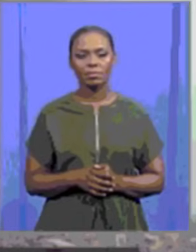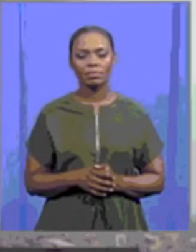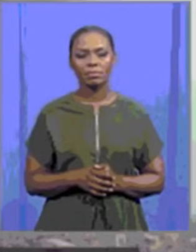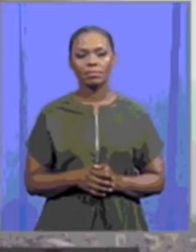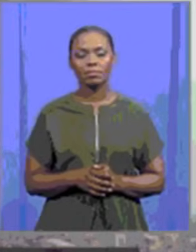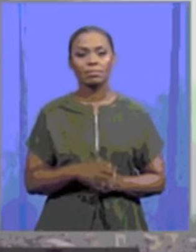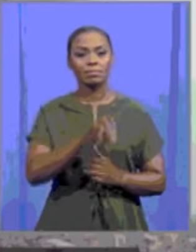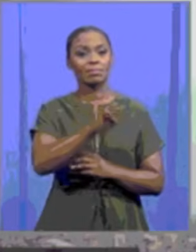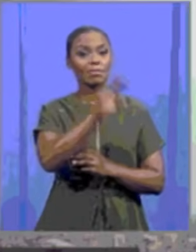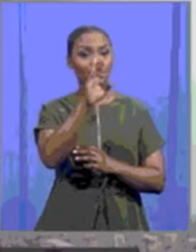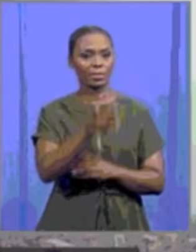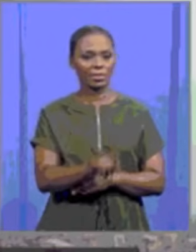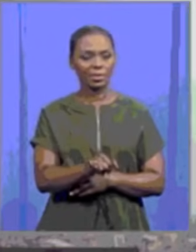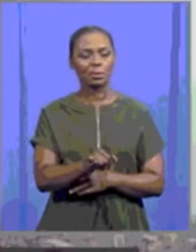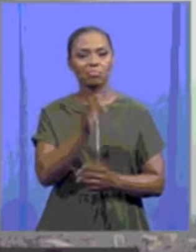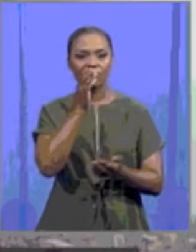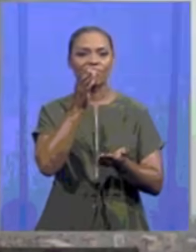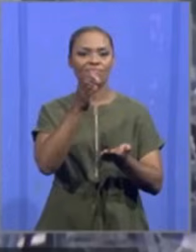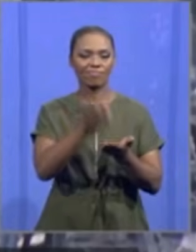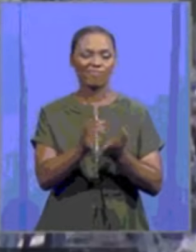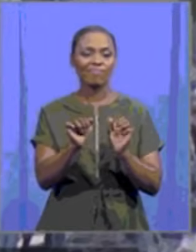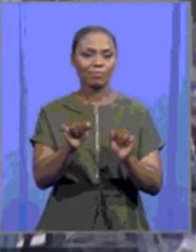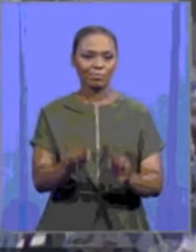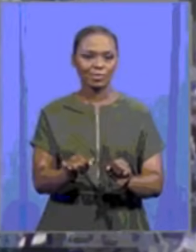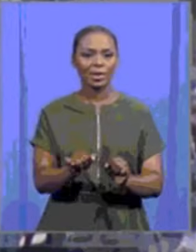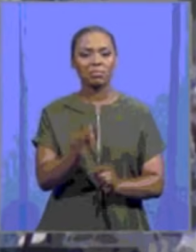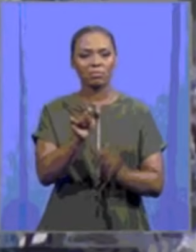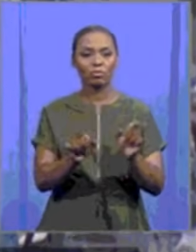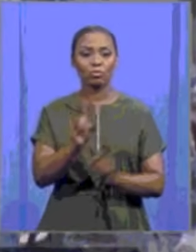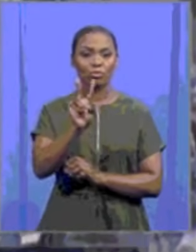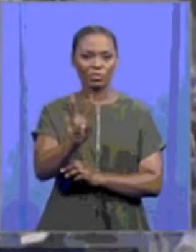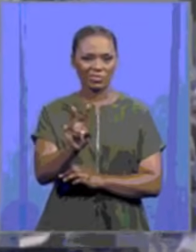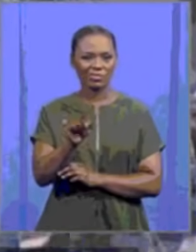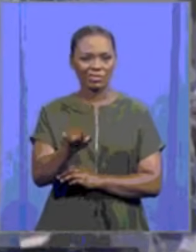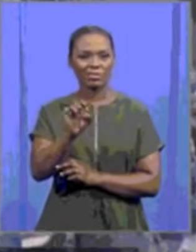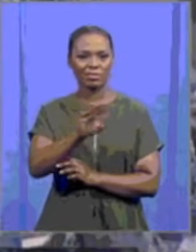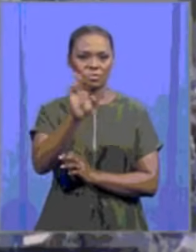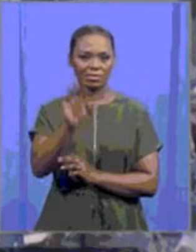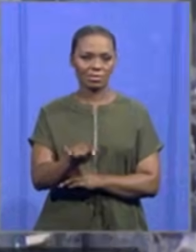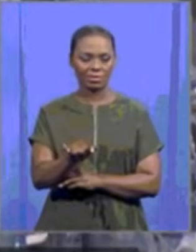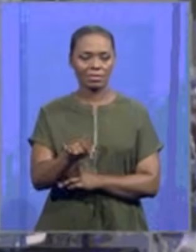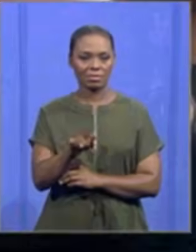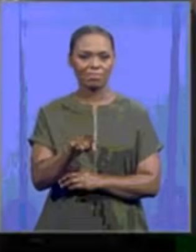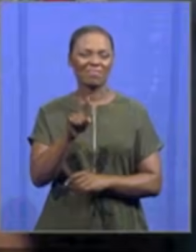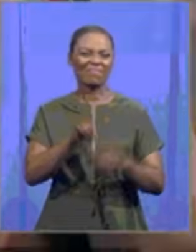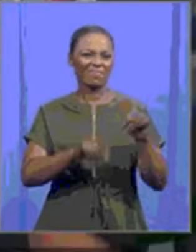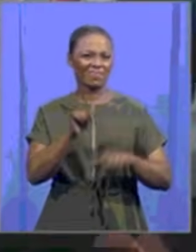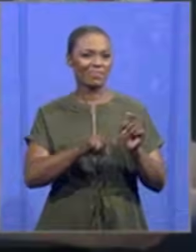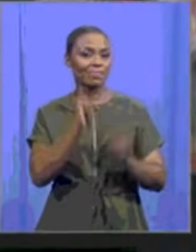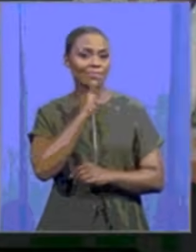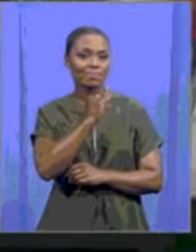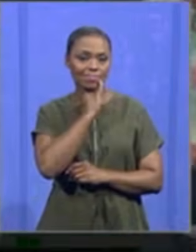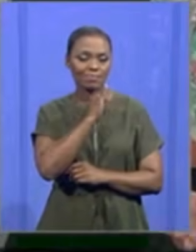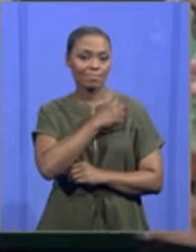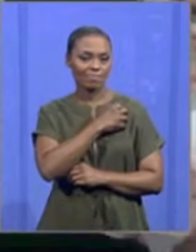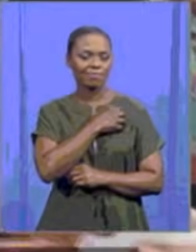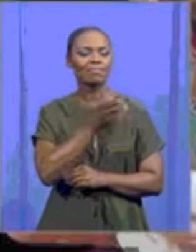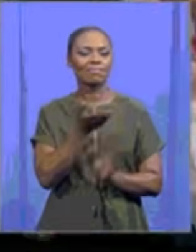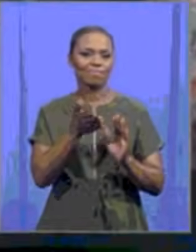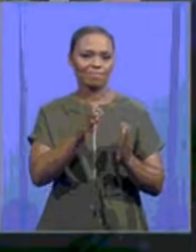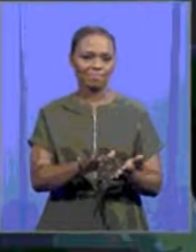Afrika Borwa e kgonthišišitše go hlokofala ga ma-Afrika Borwa a mabedi dikgohlanong tša Israel le